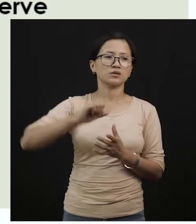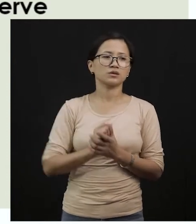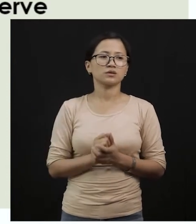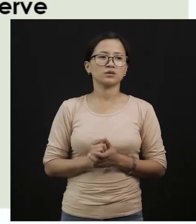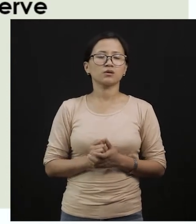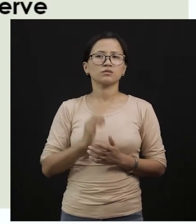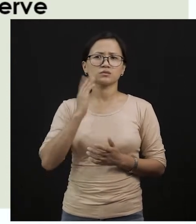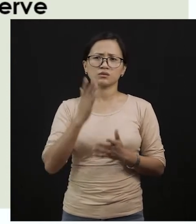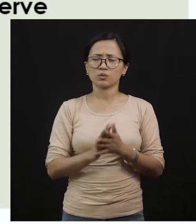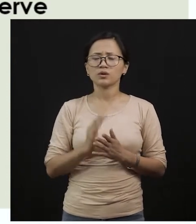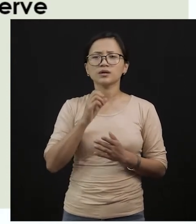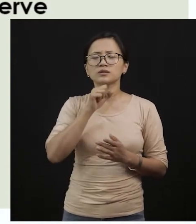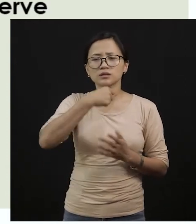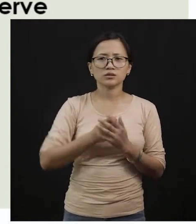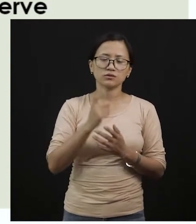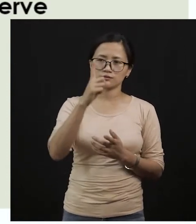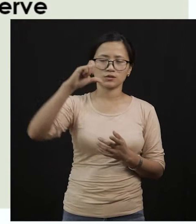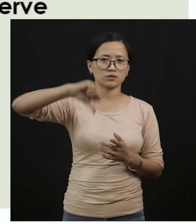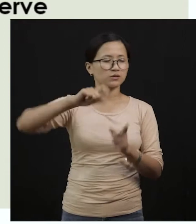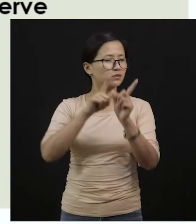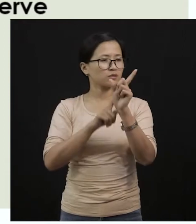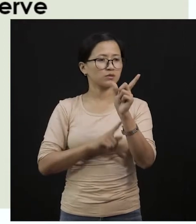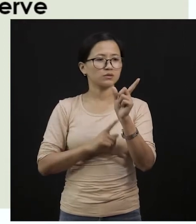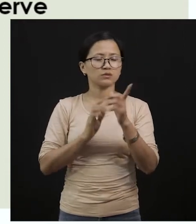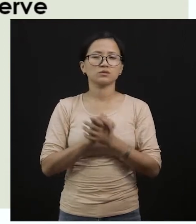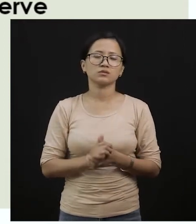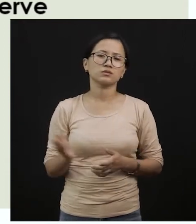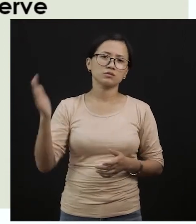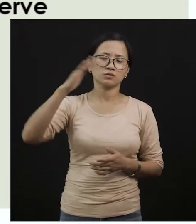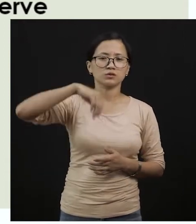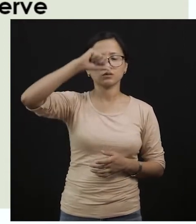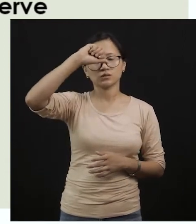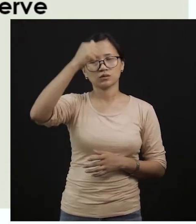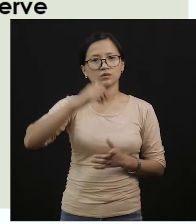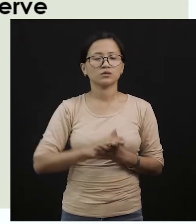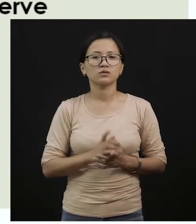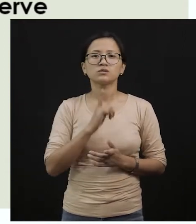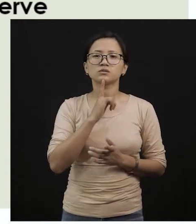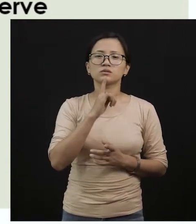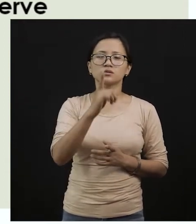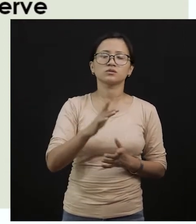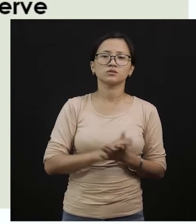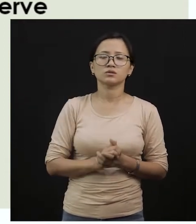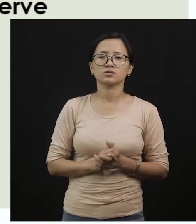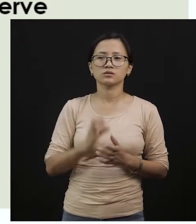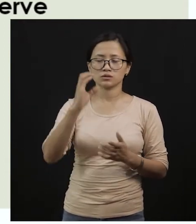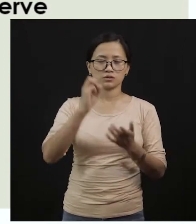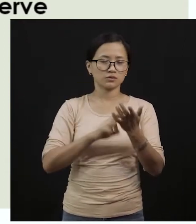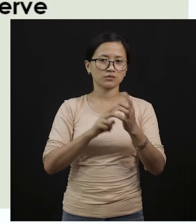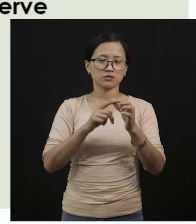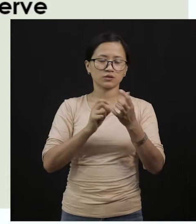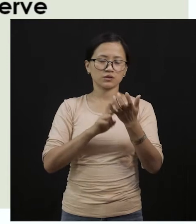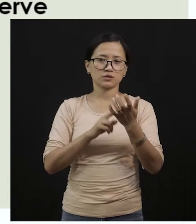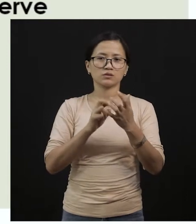years old. Imagine, 19 years old. She came to India and she taught in a convent school in Kolkata.